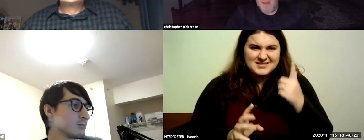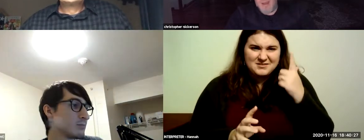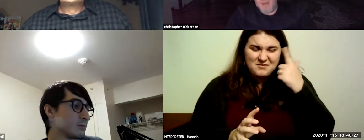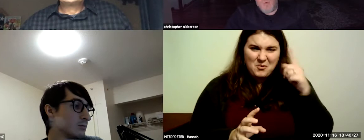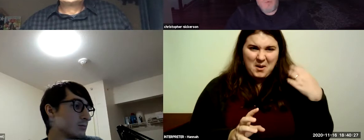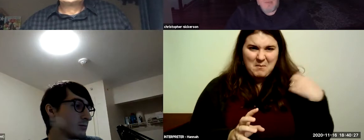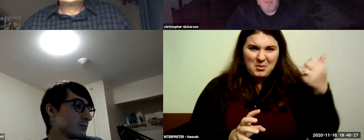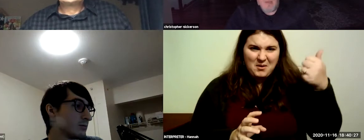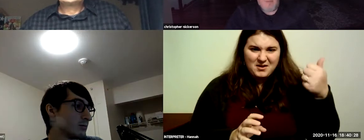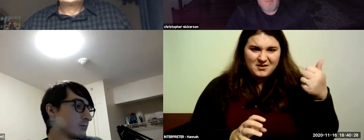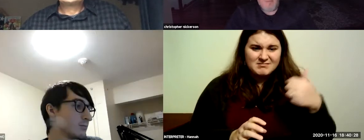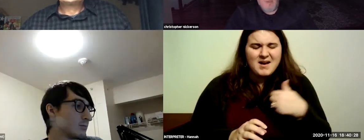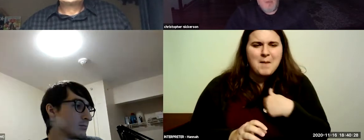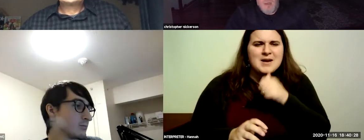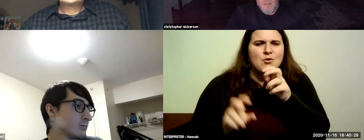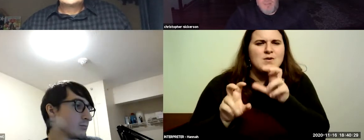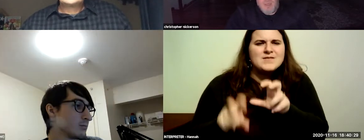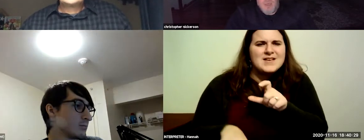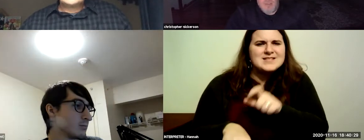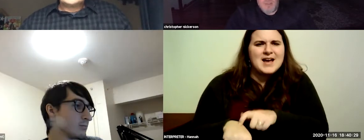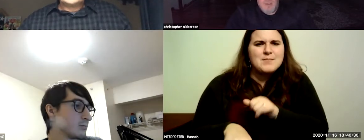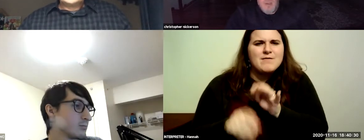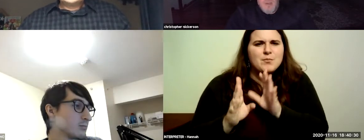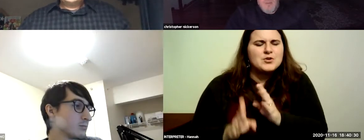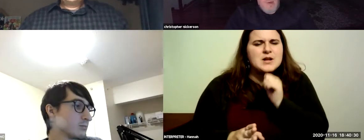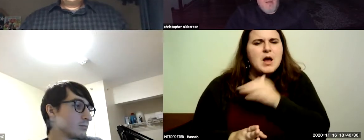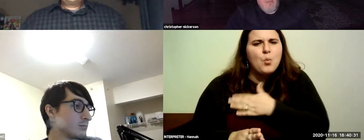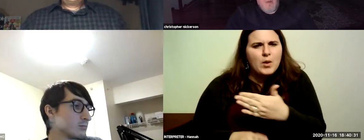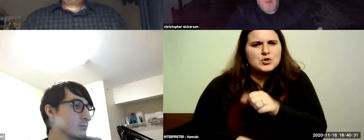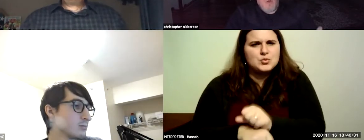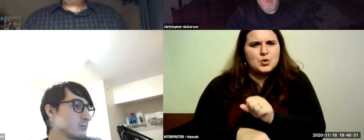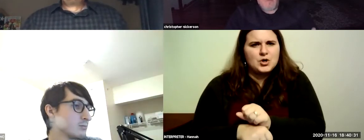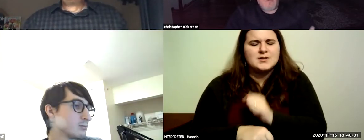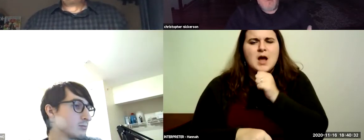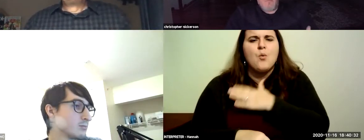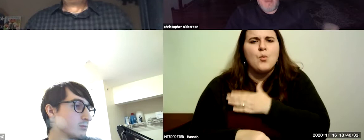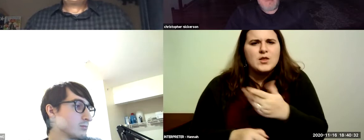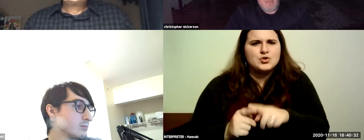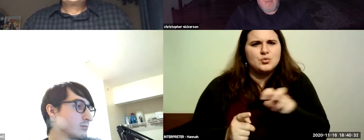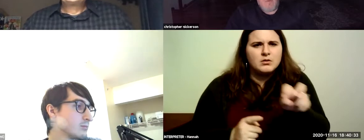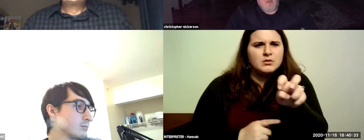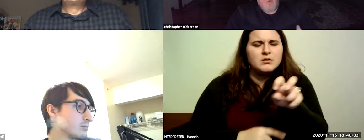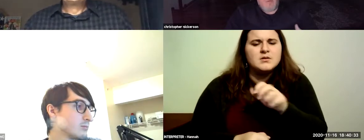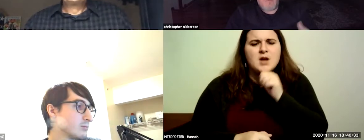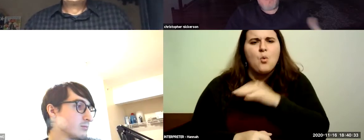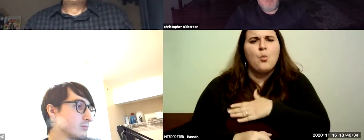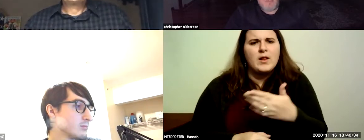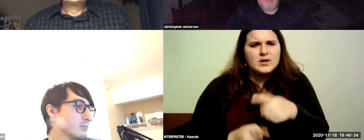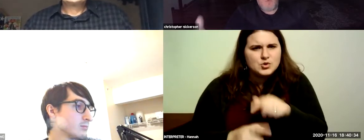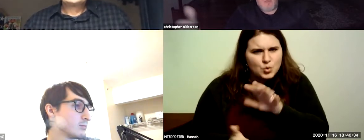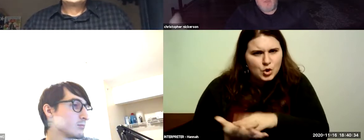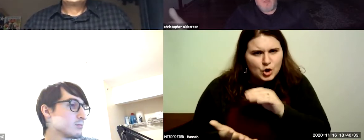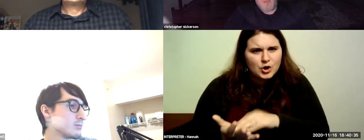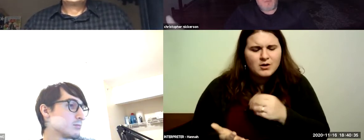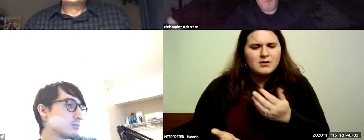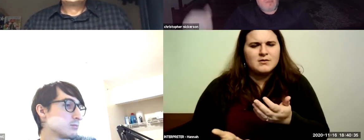Like I won't invest the time in them because they're not going to maintain, they're not going to be